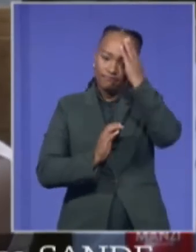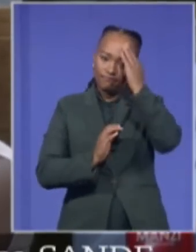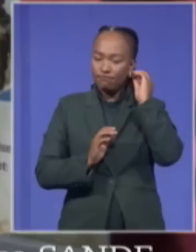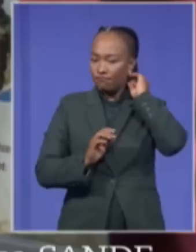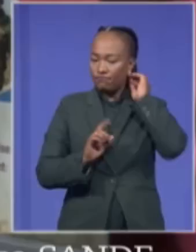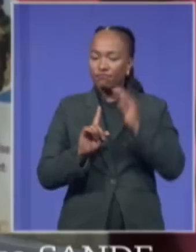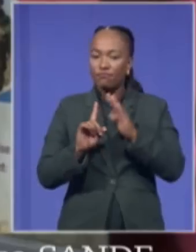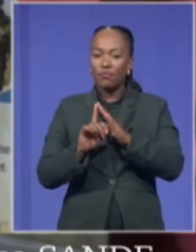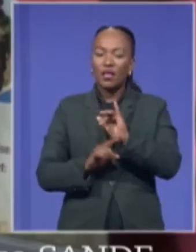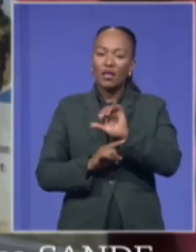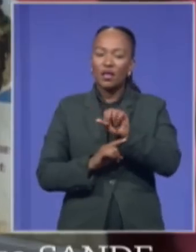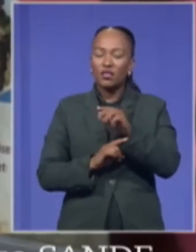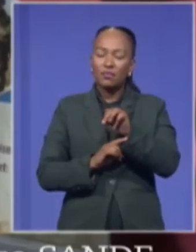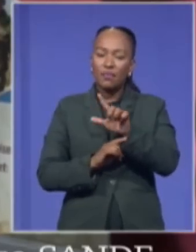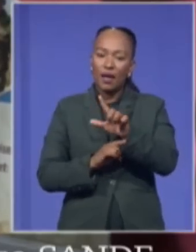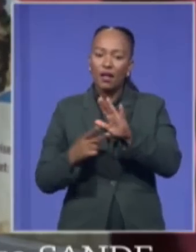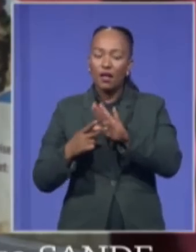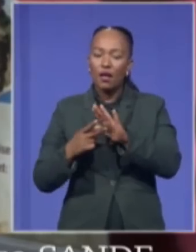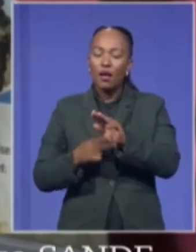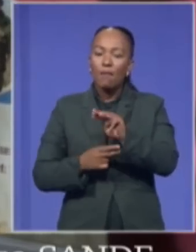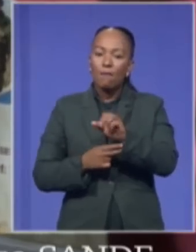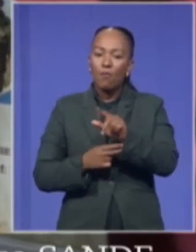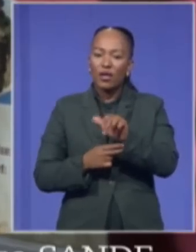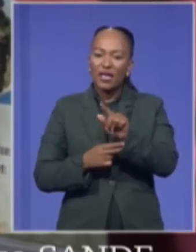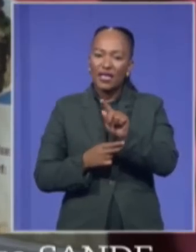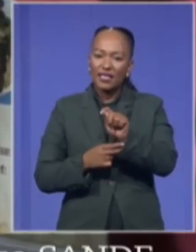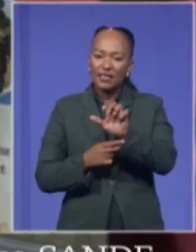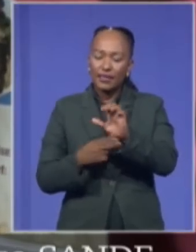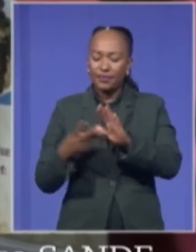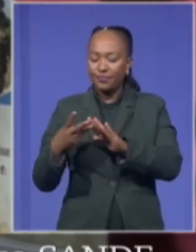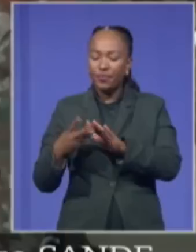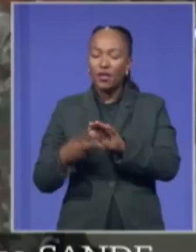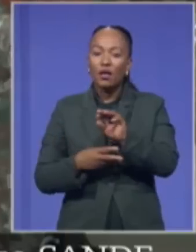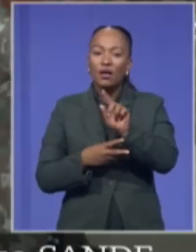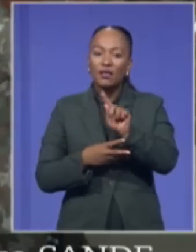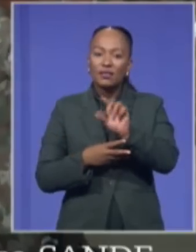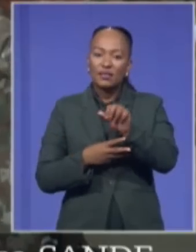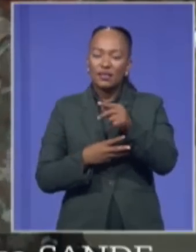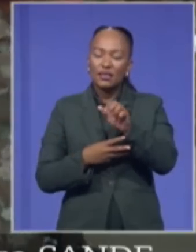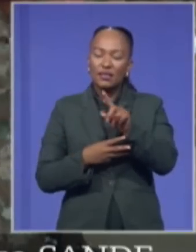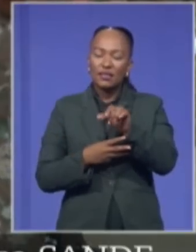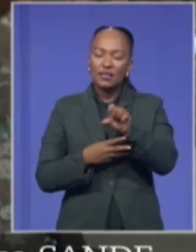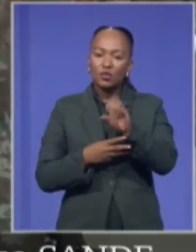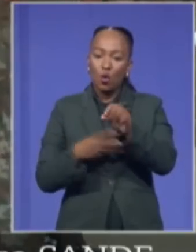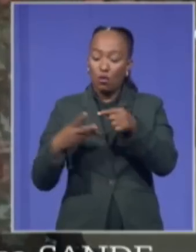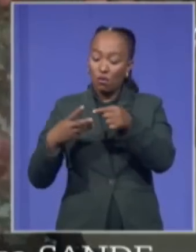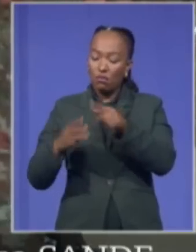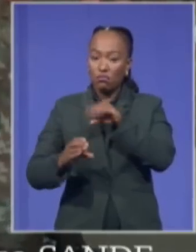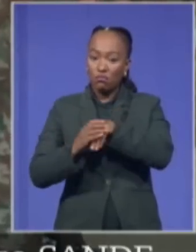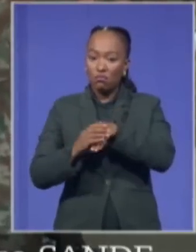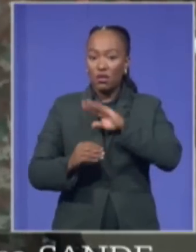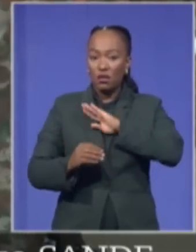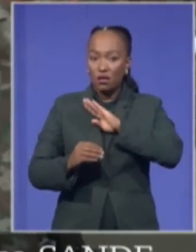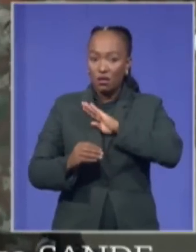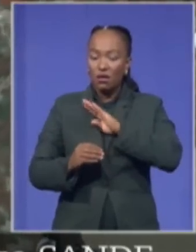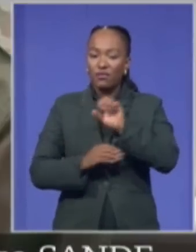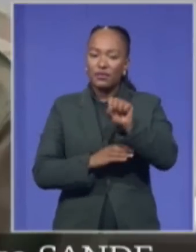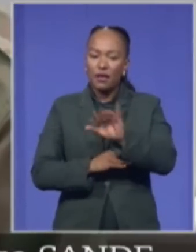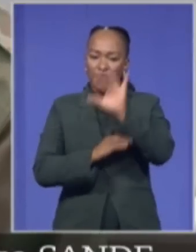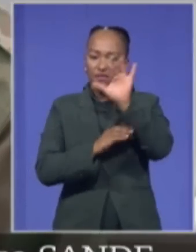Molahlehi Rifleman Mokete Mobi le Tsidiso Mabele ene ele karolo ya ditho tsa lebotho la sesole sa naha sa Afrika